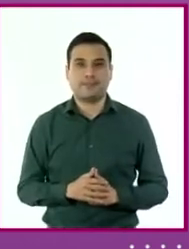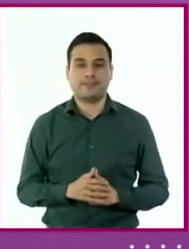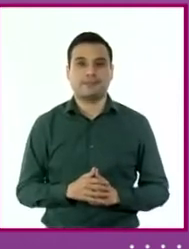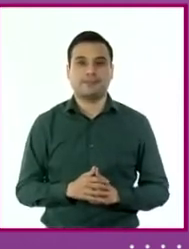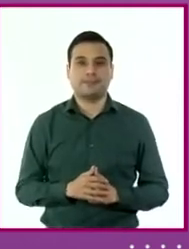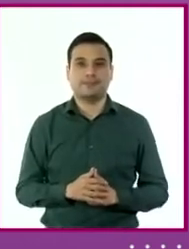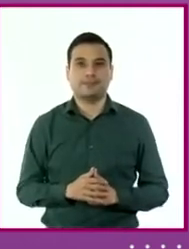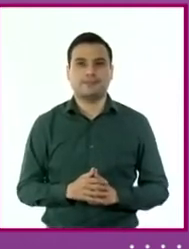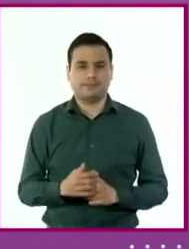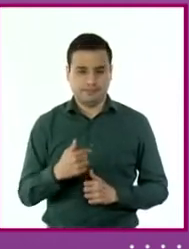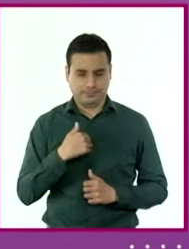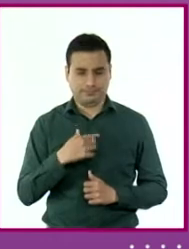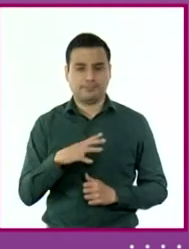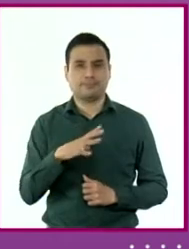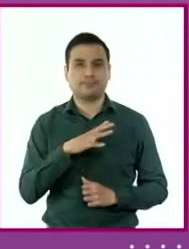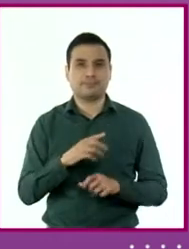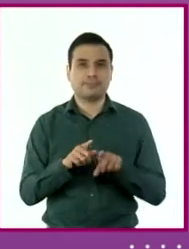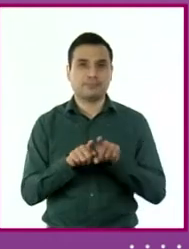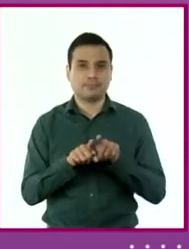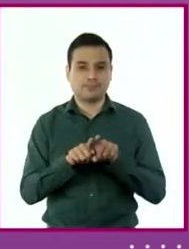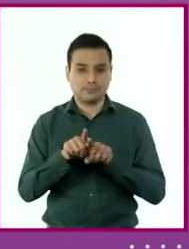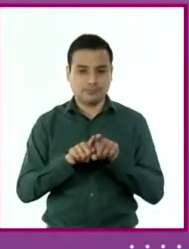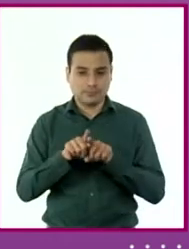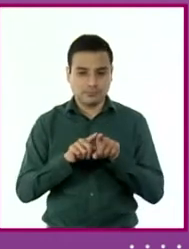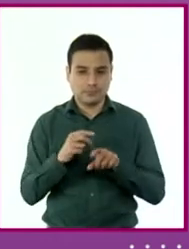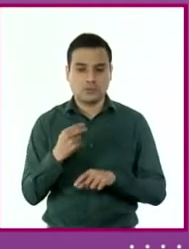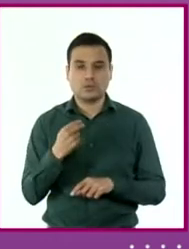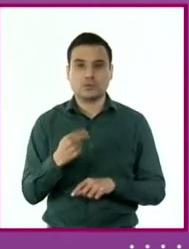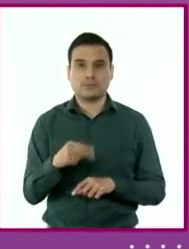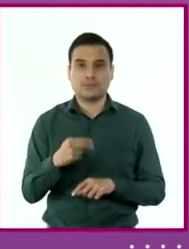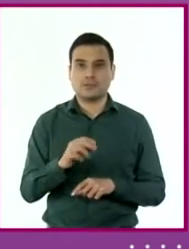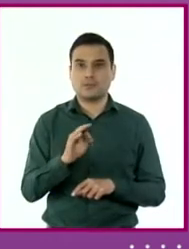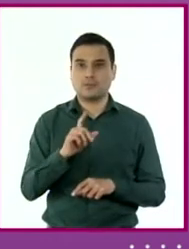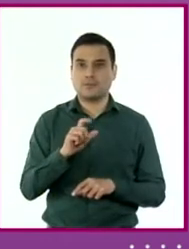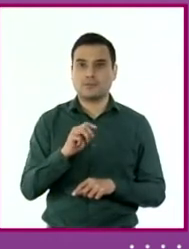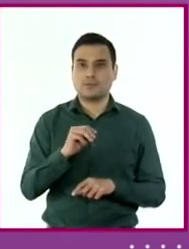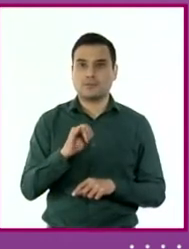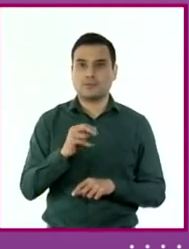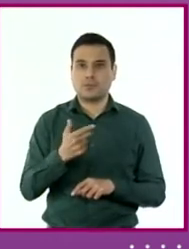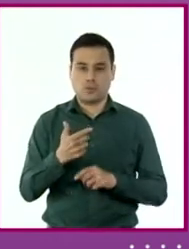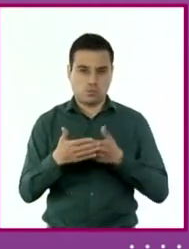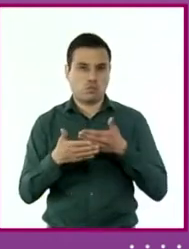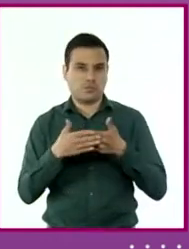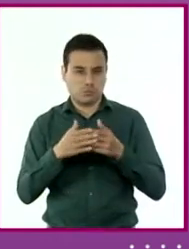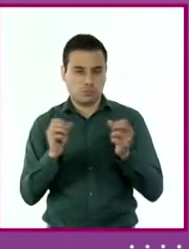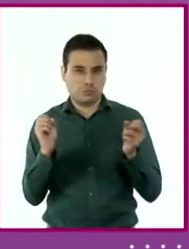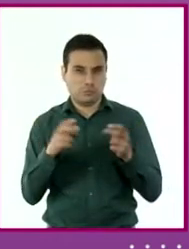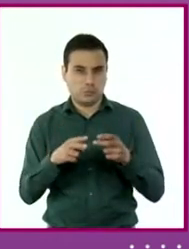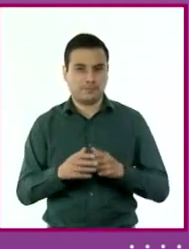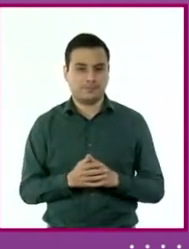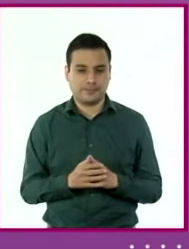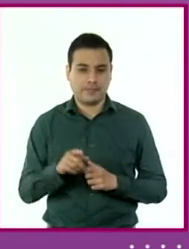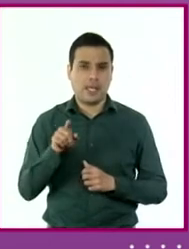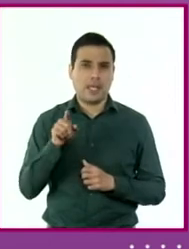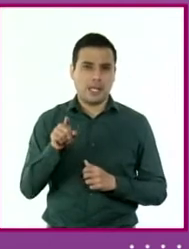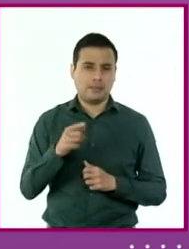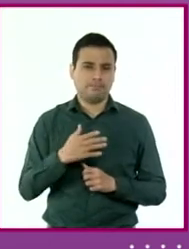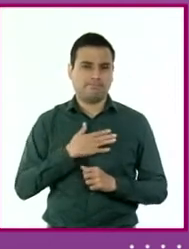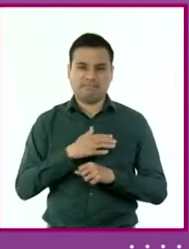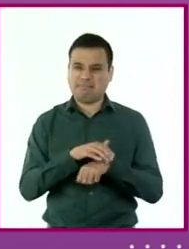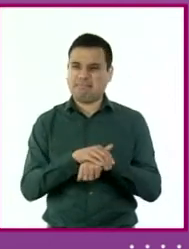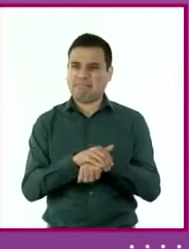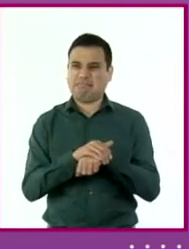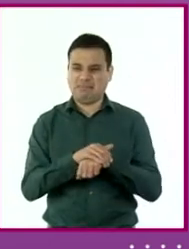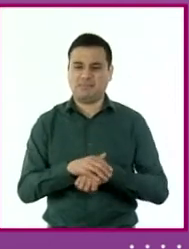I have a brother. His name is Fleming. I hope to see him soon because he's also my best